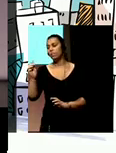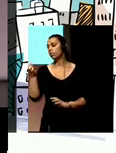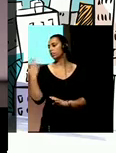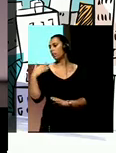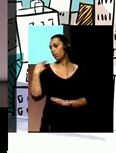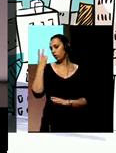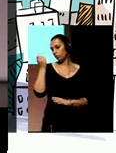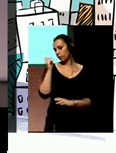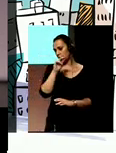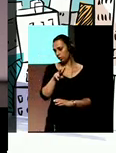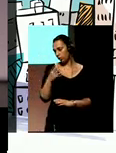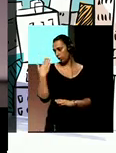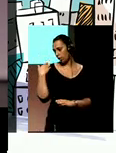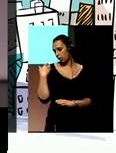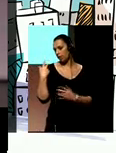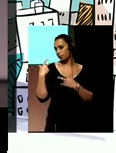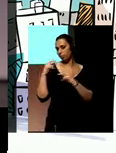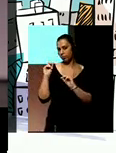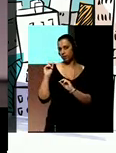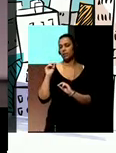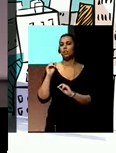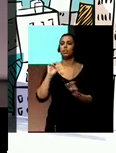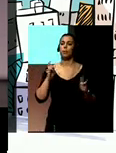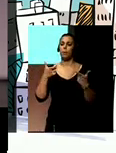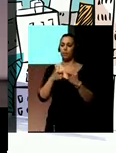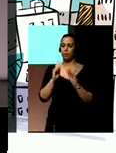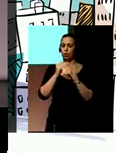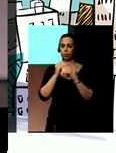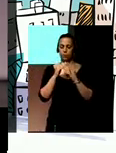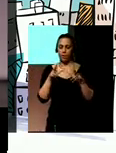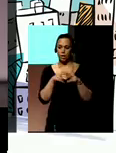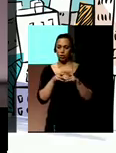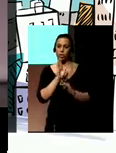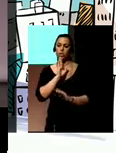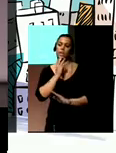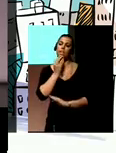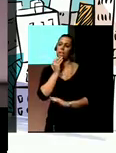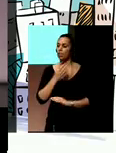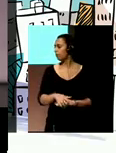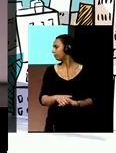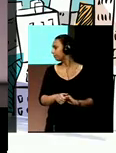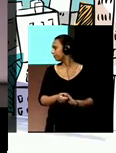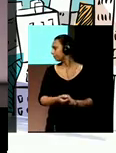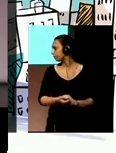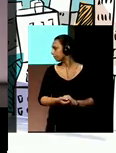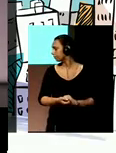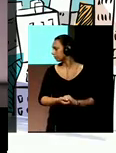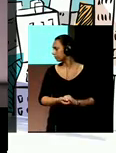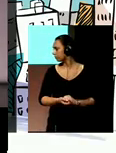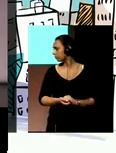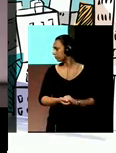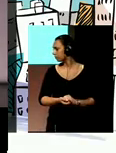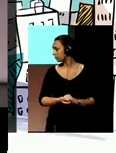up to February 2012. She coordinates the Department of Architecture